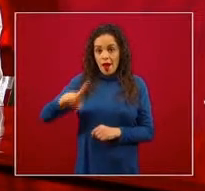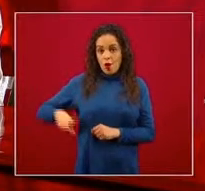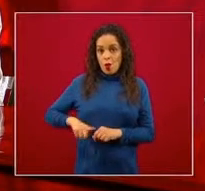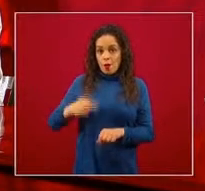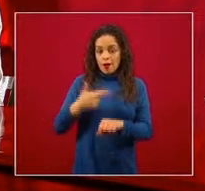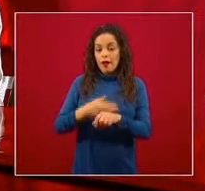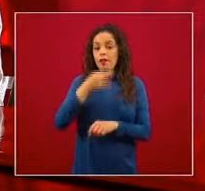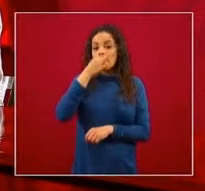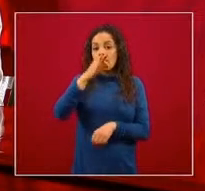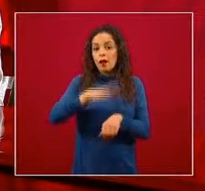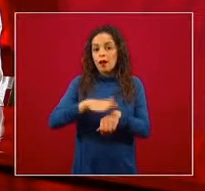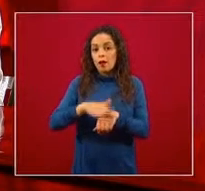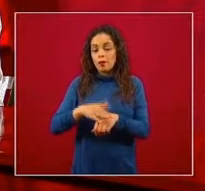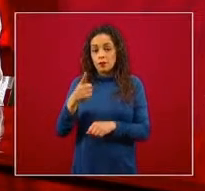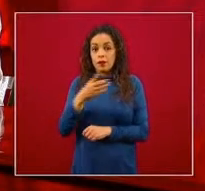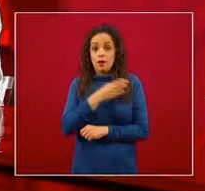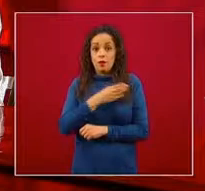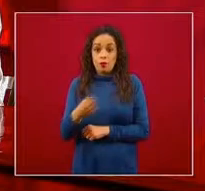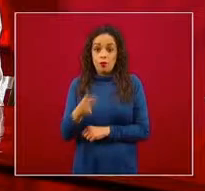Tabasco,